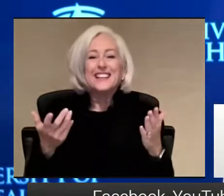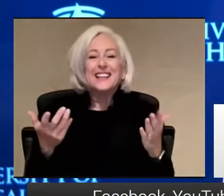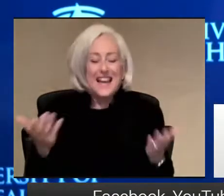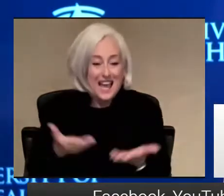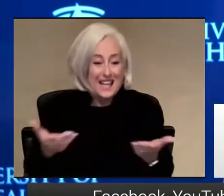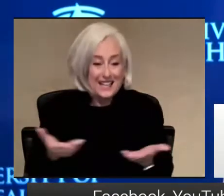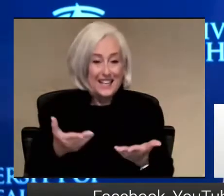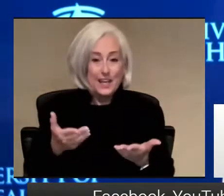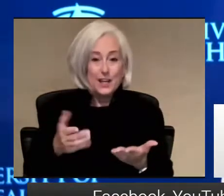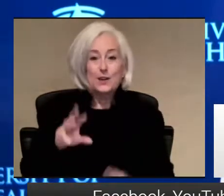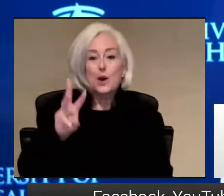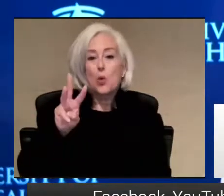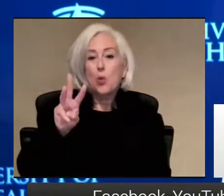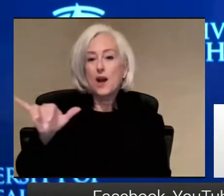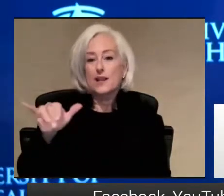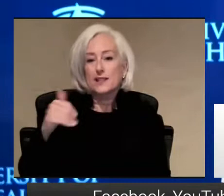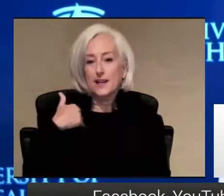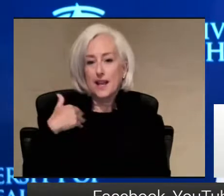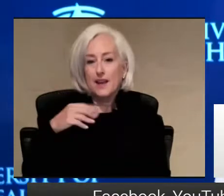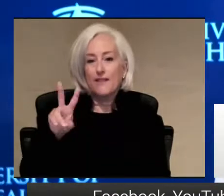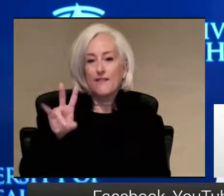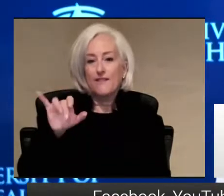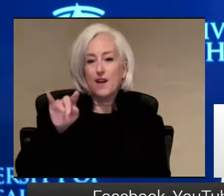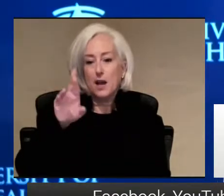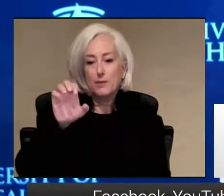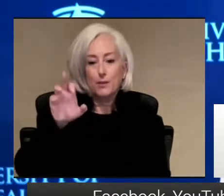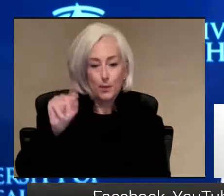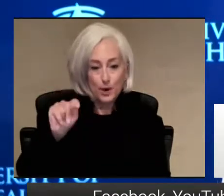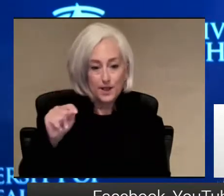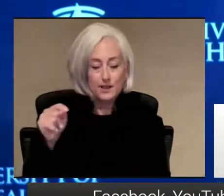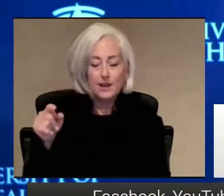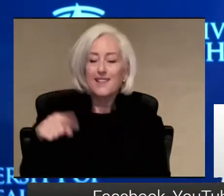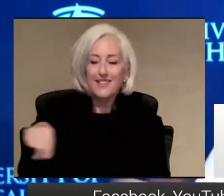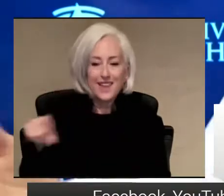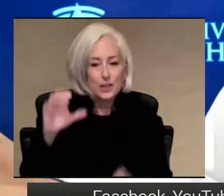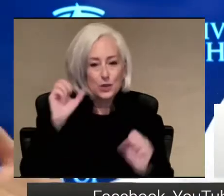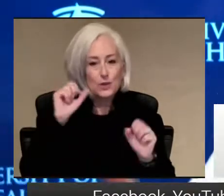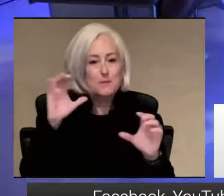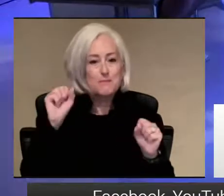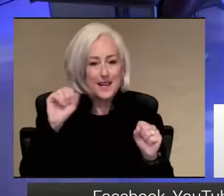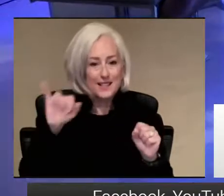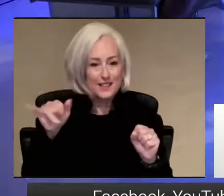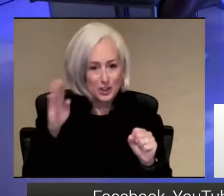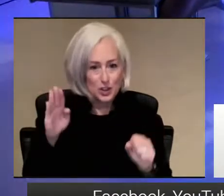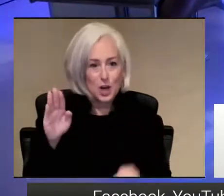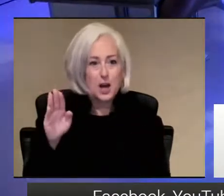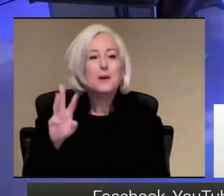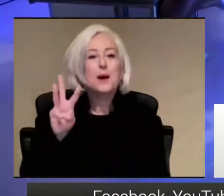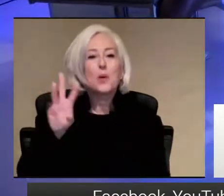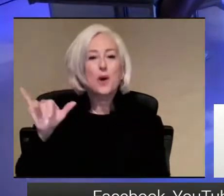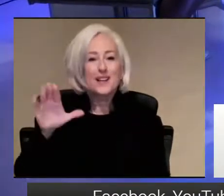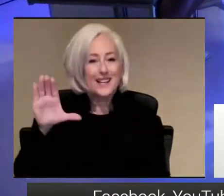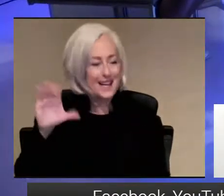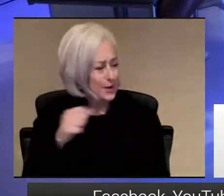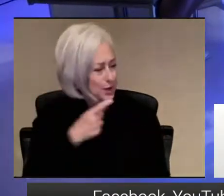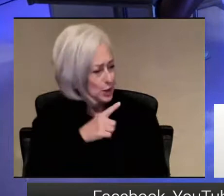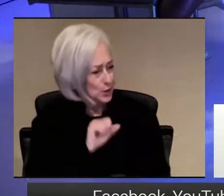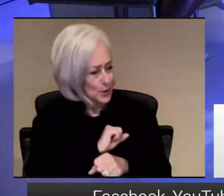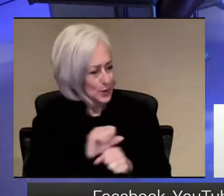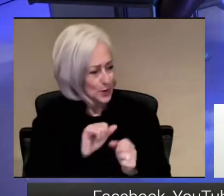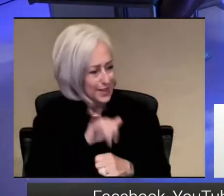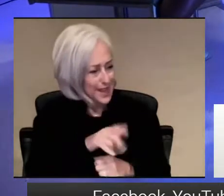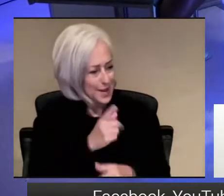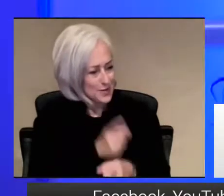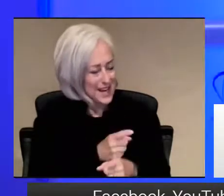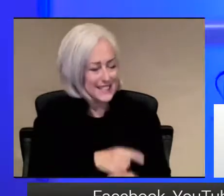Wyandotte, there is Vibrant, obviously, and they've done an amazing job in Wyandotte County. And you work some at Vibrant, I think. Talk to us a little bit about that experience. It's a